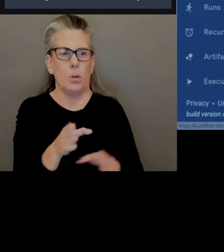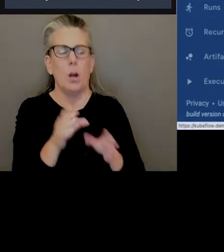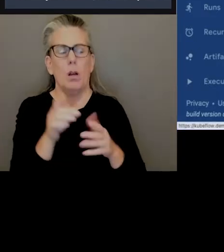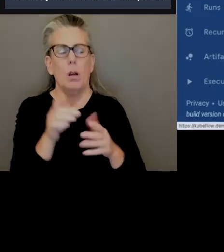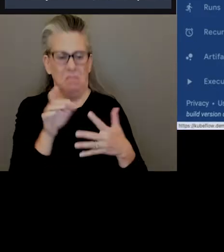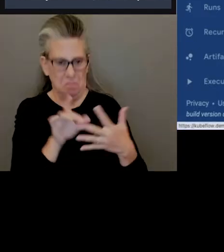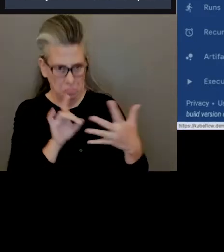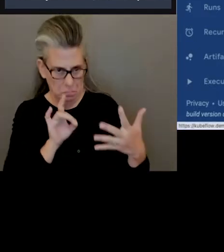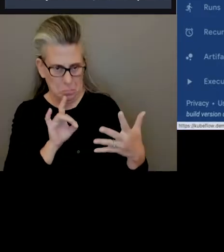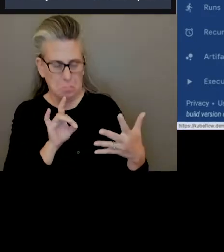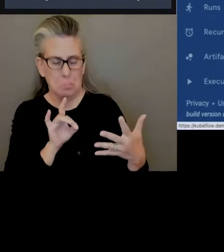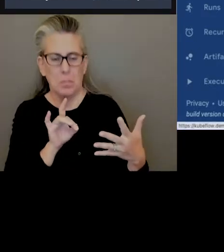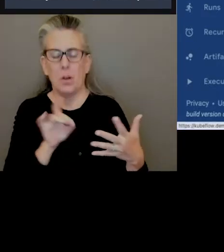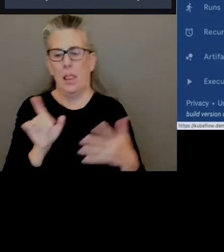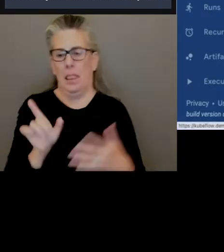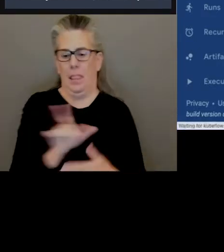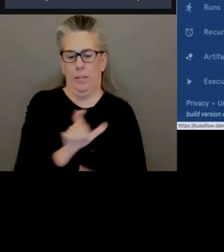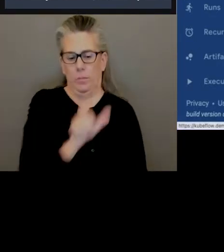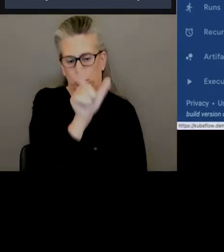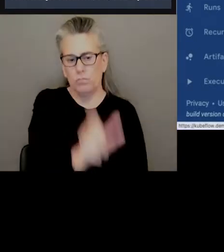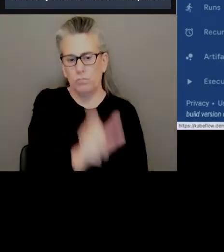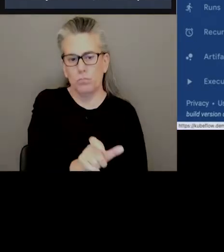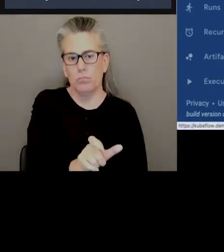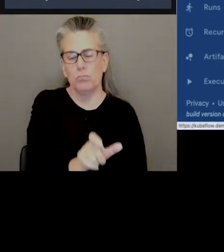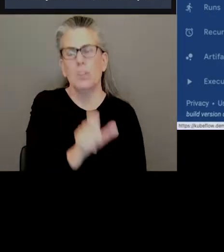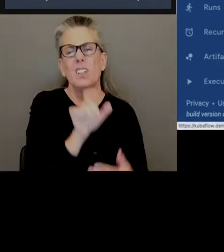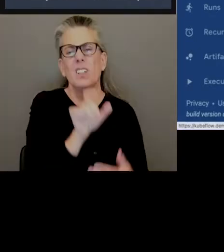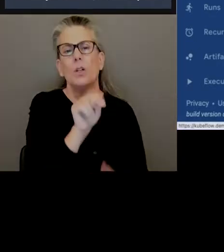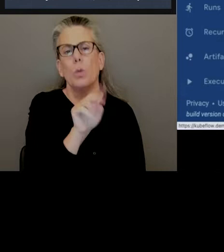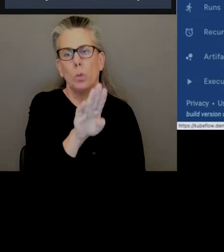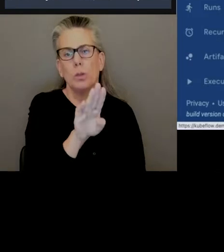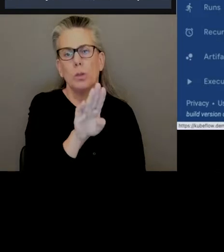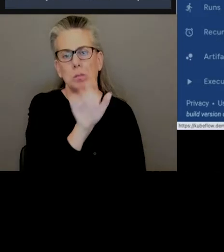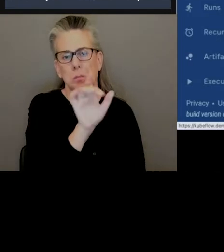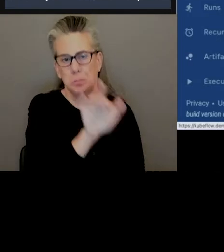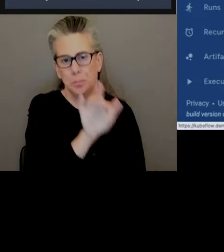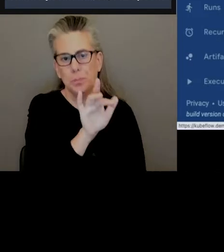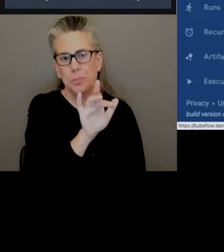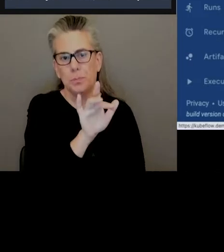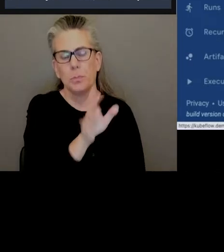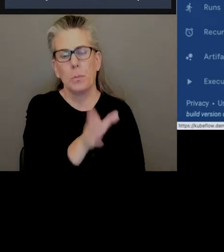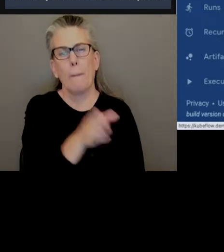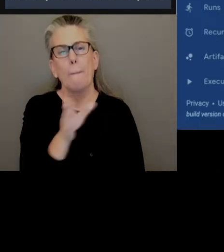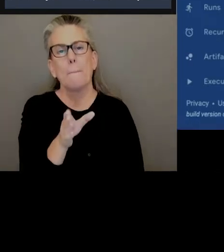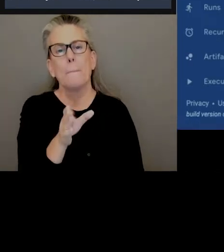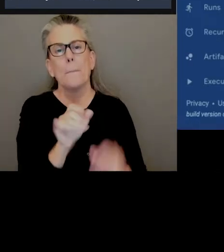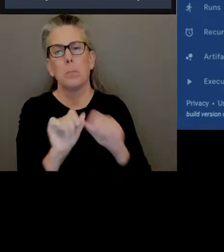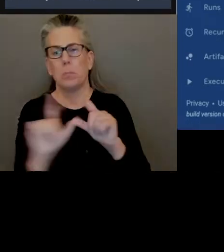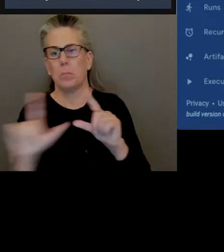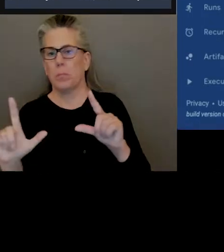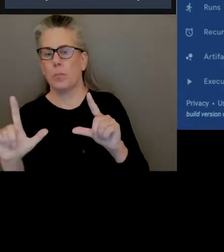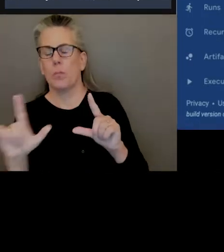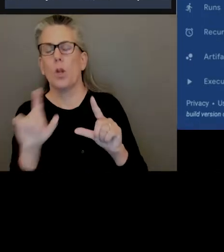the left navigation and we'll click on the notebooks. And this will take me to the notebook UI manager.